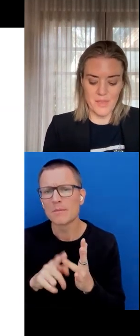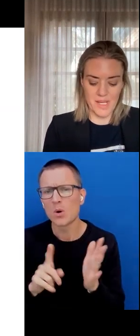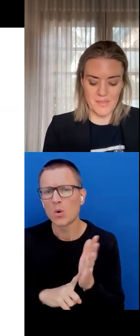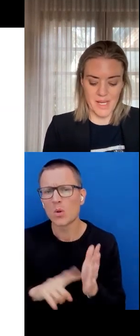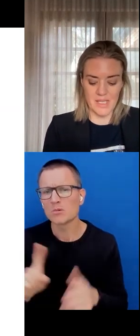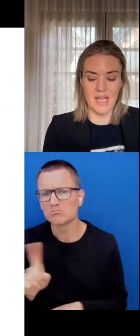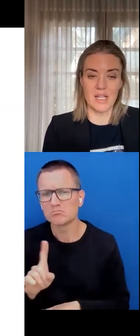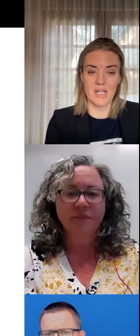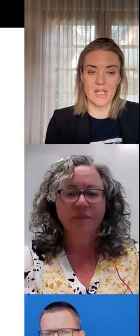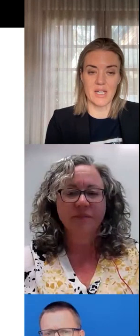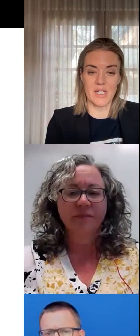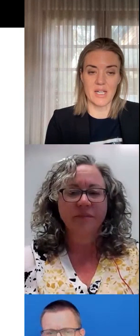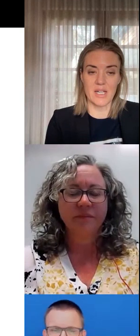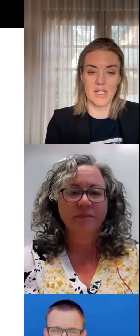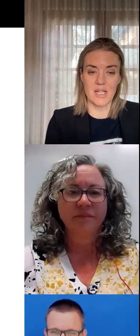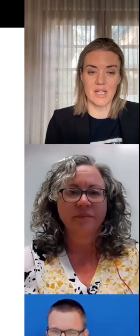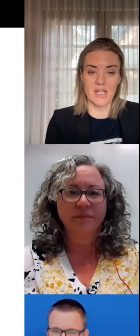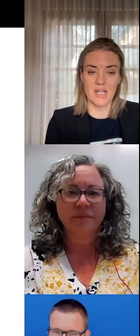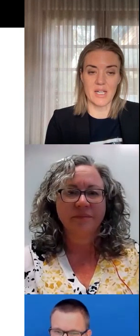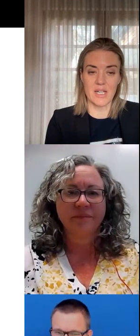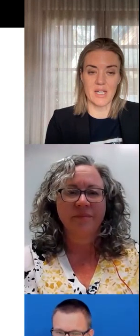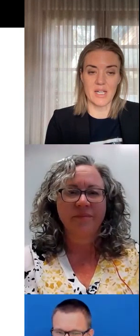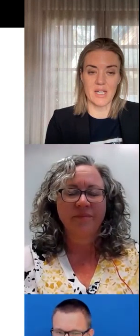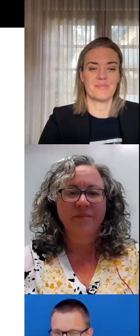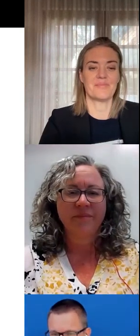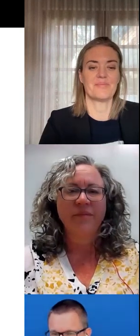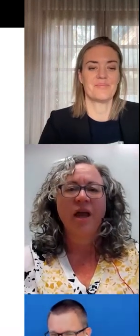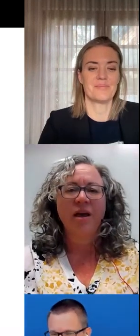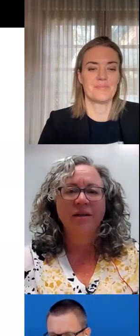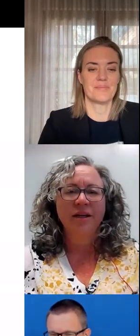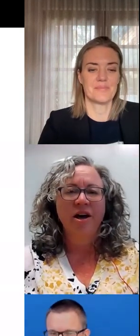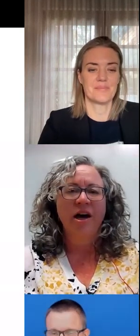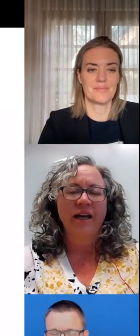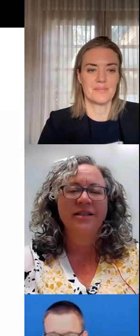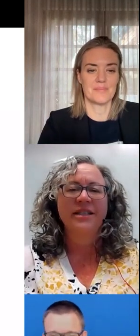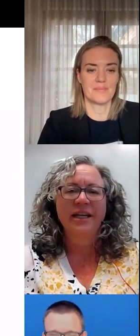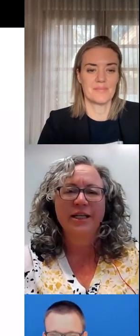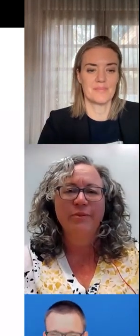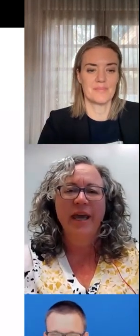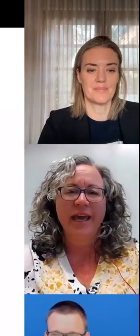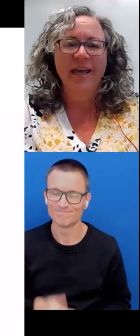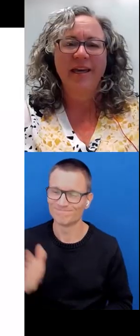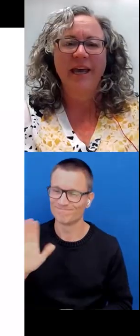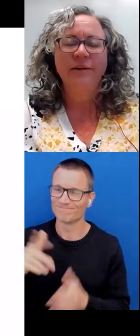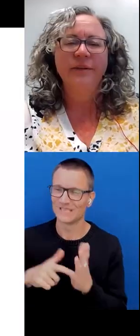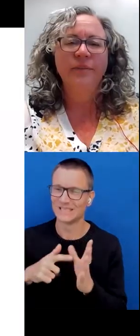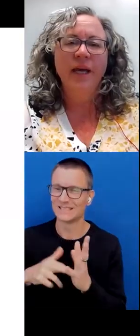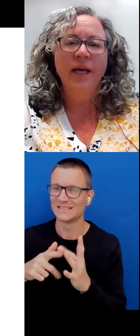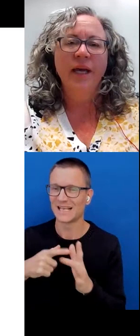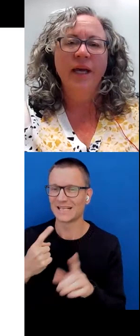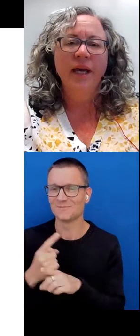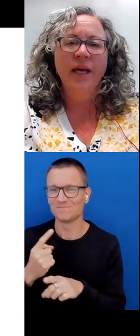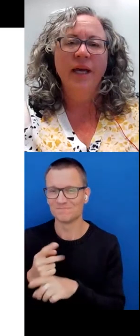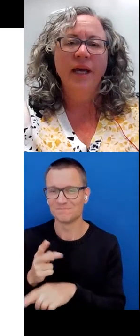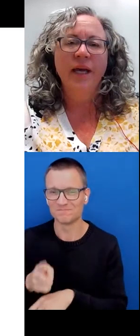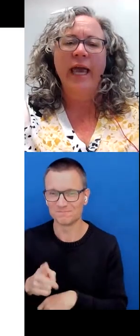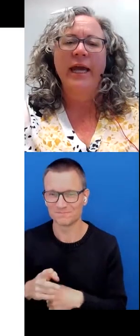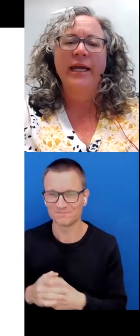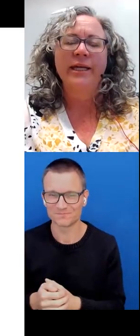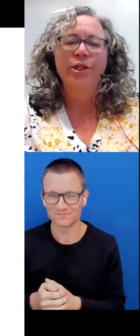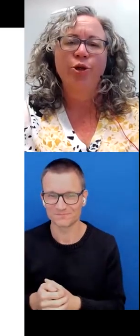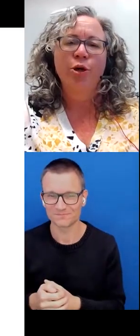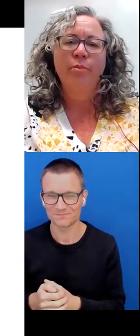I'm going to pass back to Tanya from the department. Thanks, Tanya. Hi, it's Tanya speaking again.